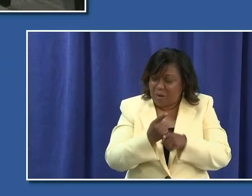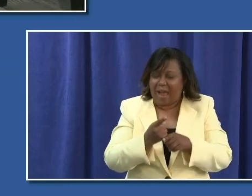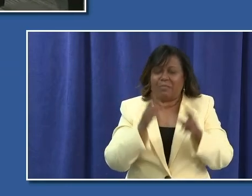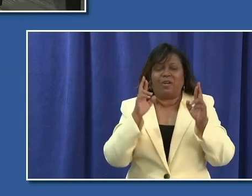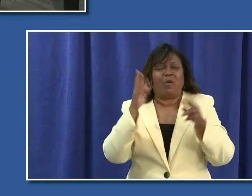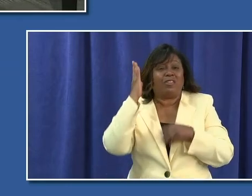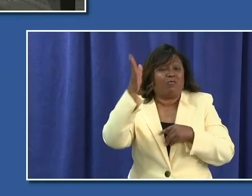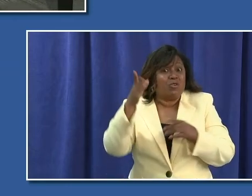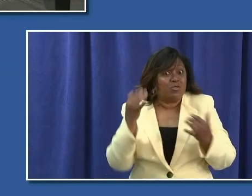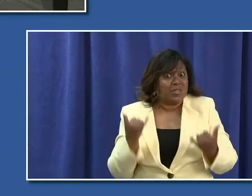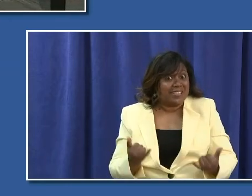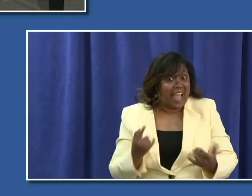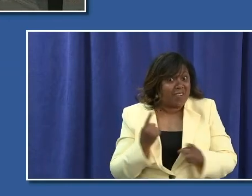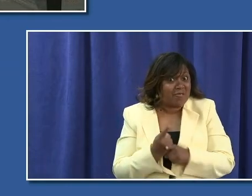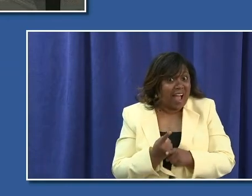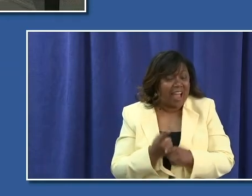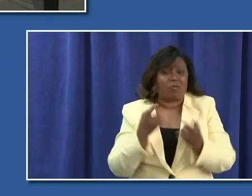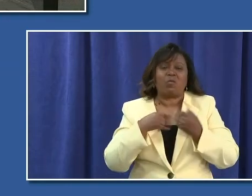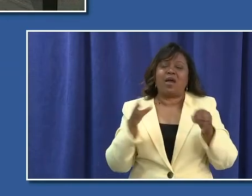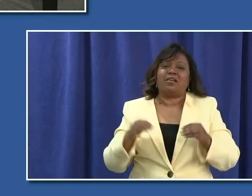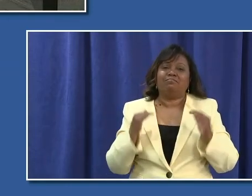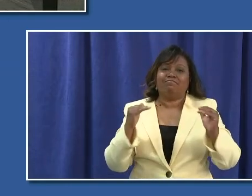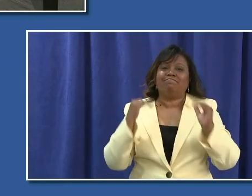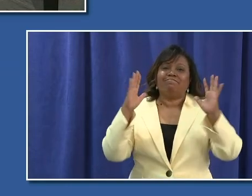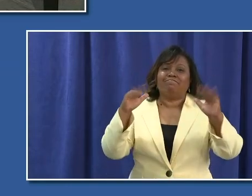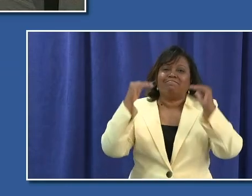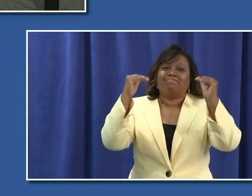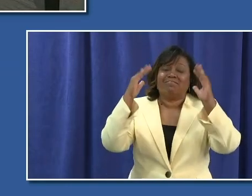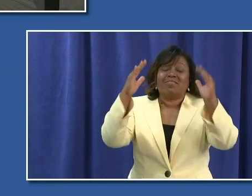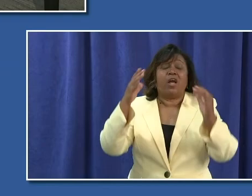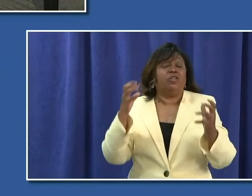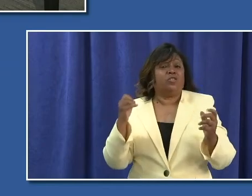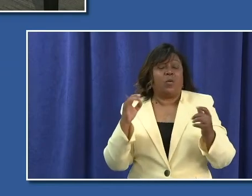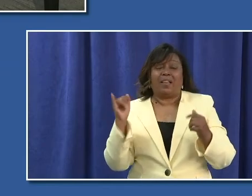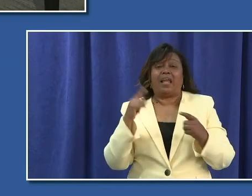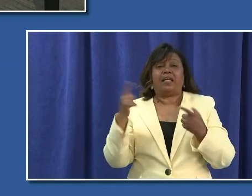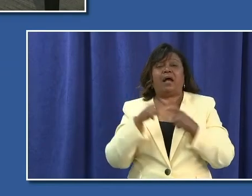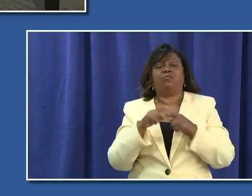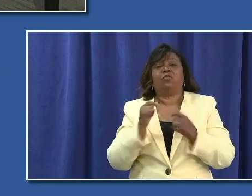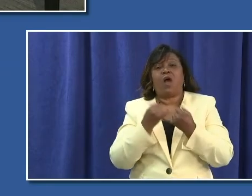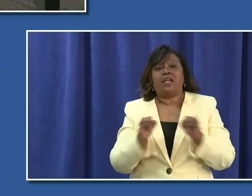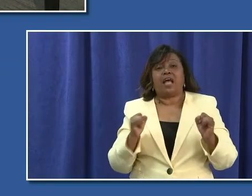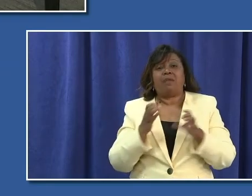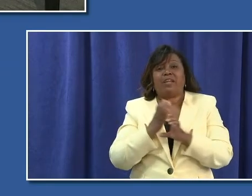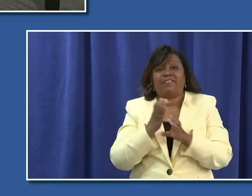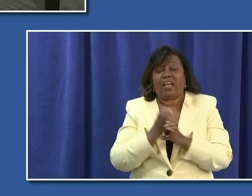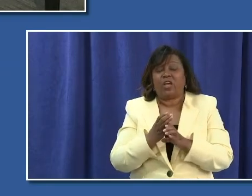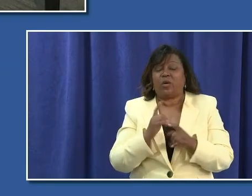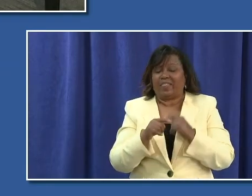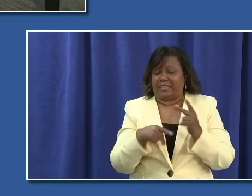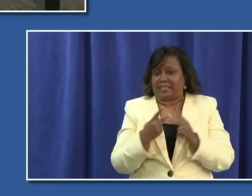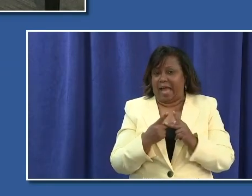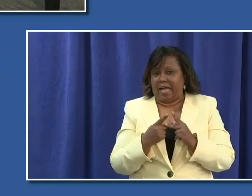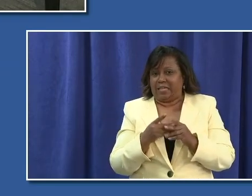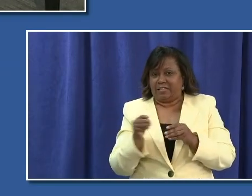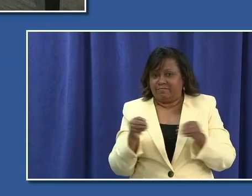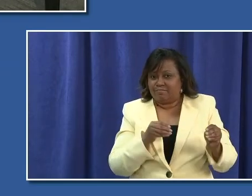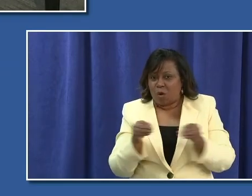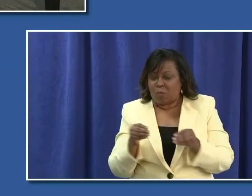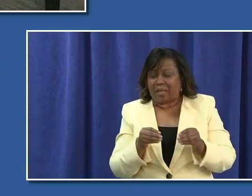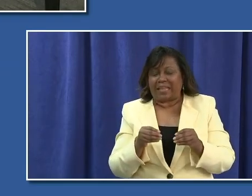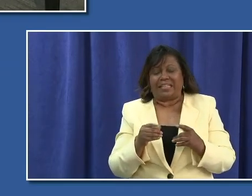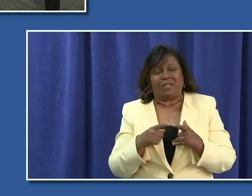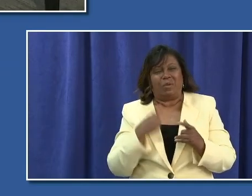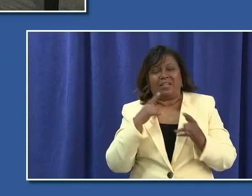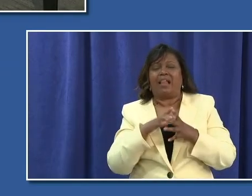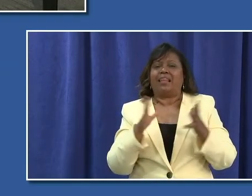hopefully the future is now, right? And we want to move up the rankings. So when it comes to autonomous vehicles and this kind of mobility,